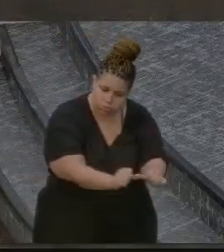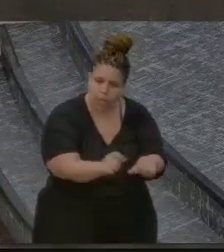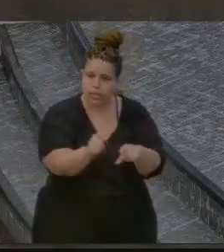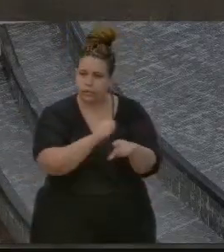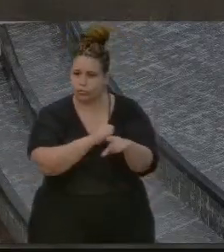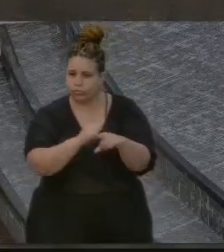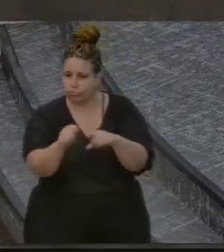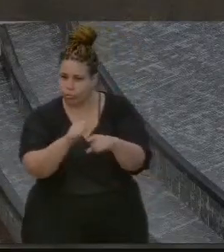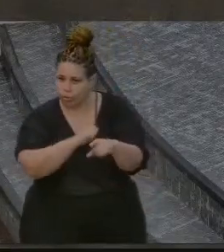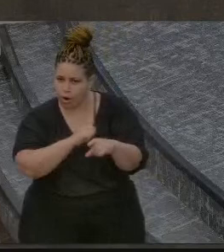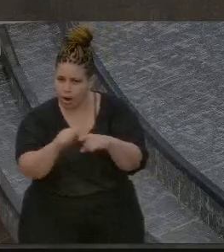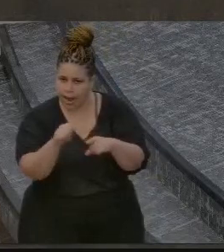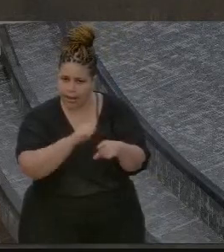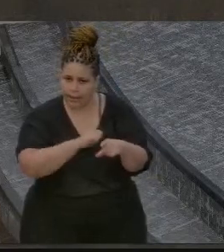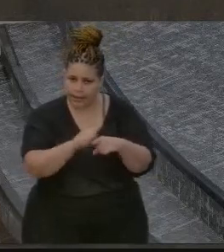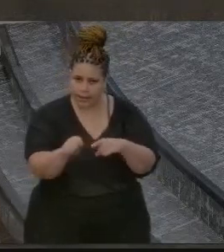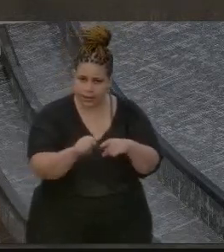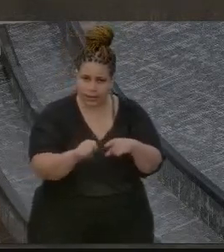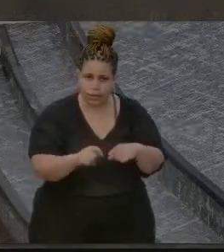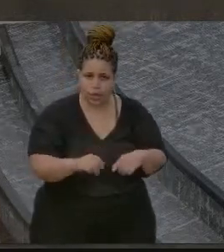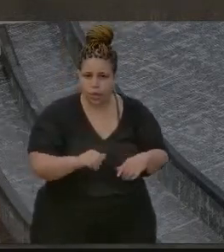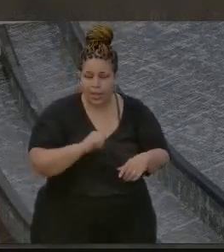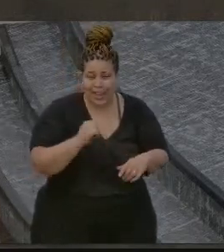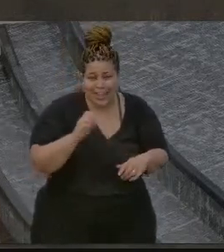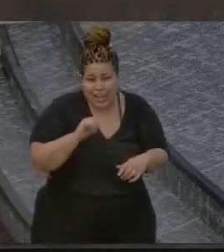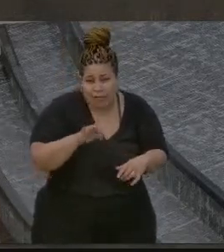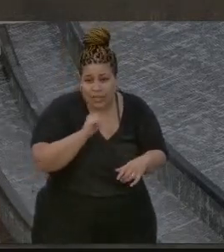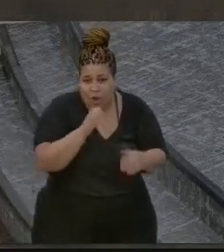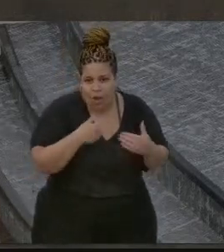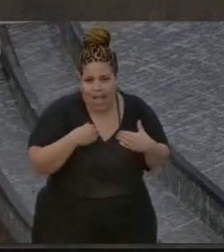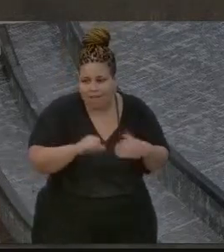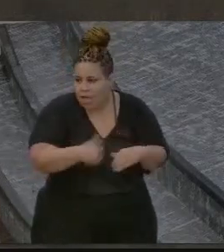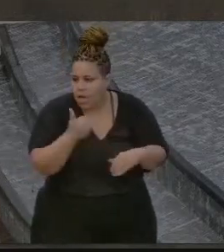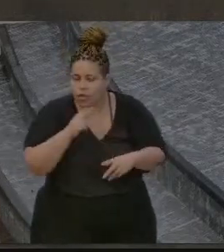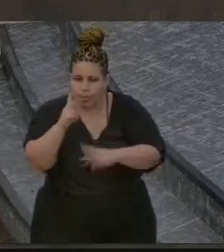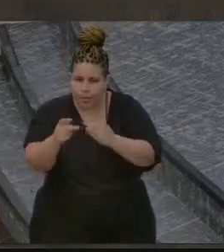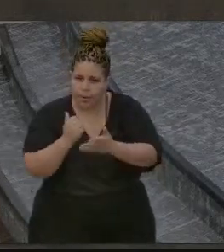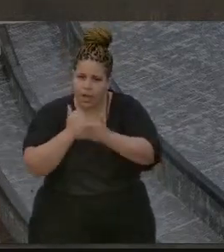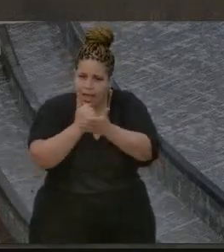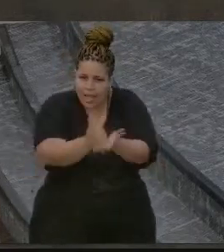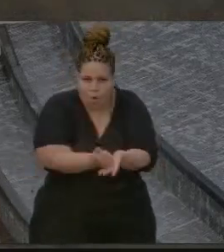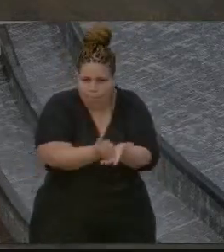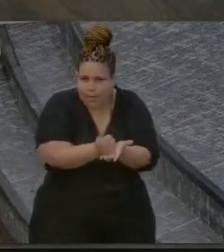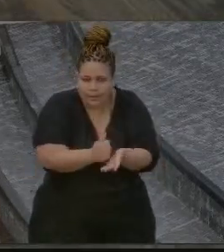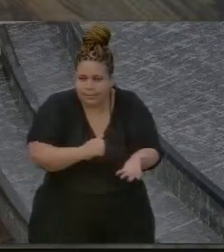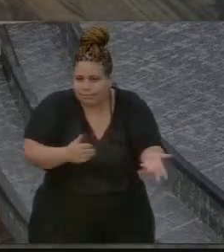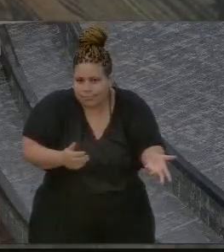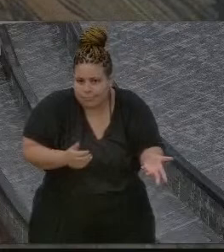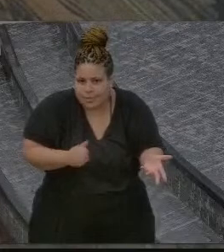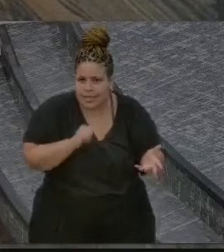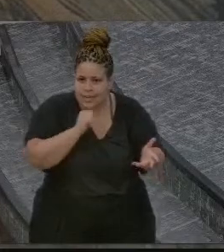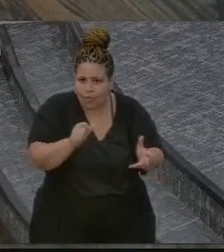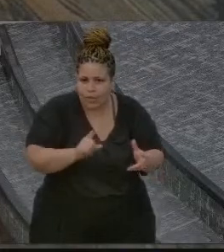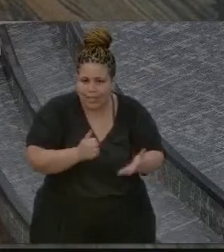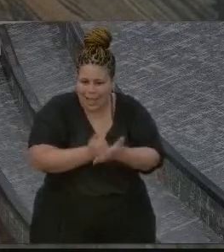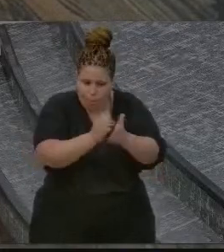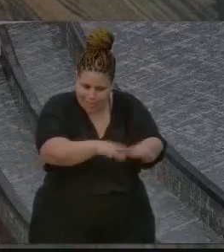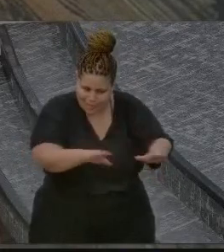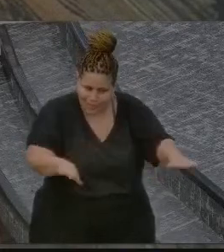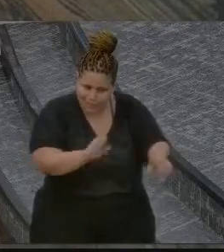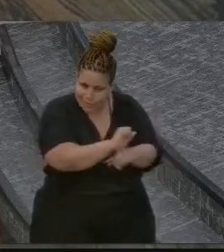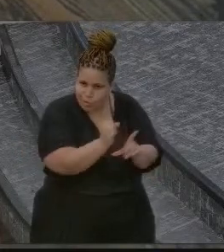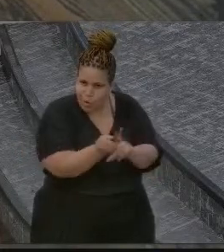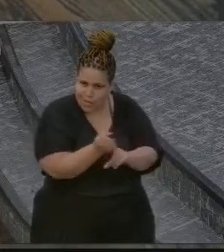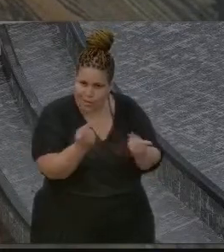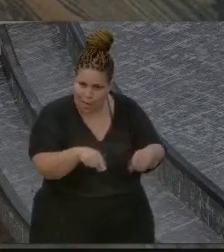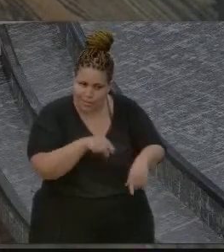them, we'll be doing our kids a disservice. It's a must. We all intertwined here. And as far